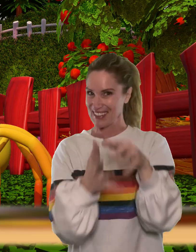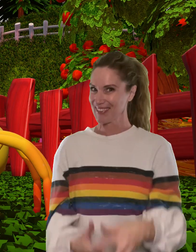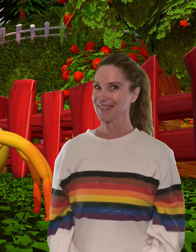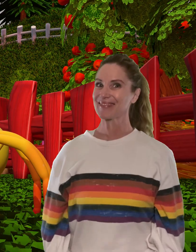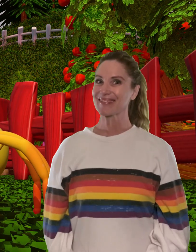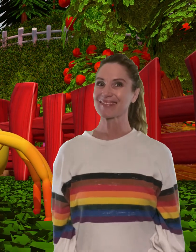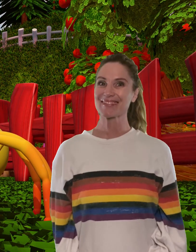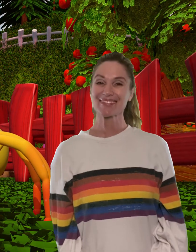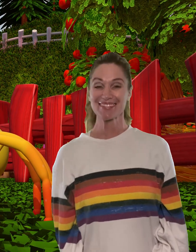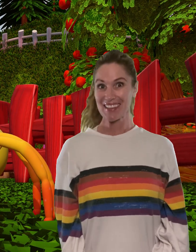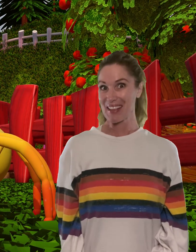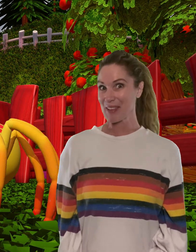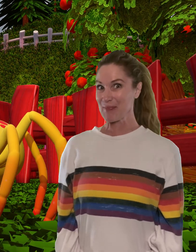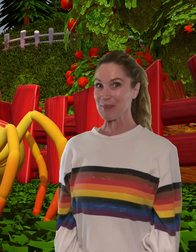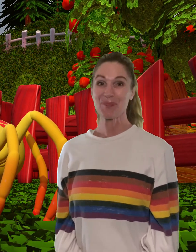again.